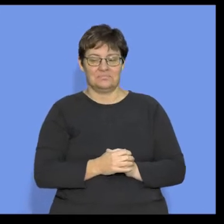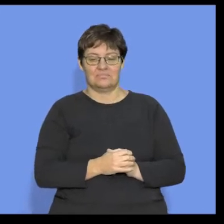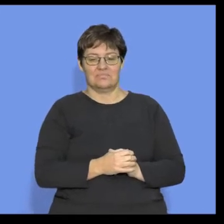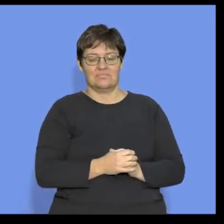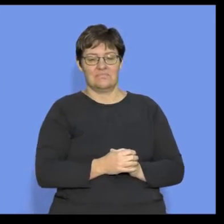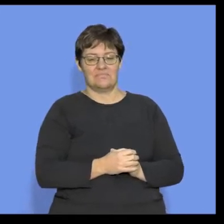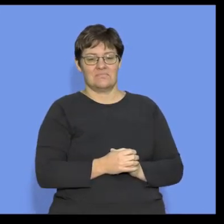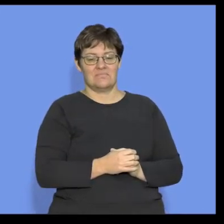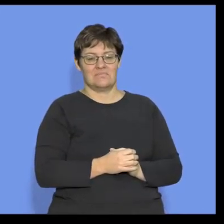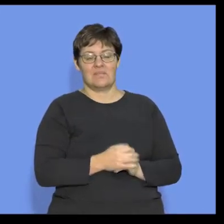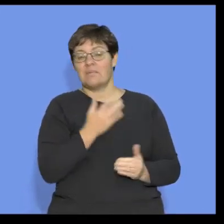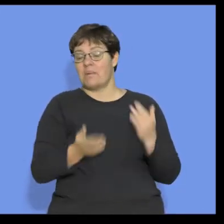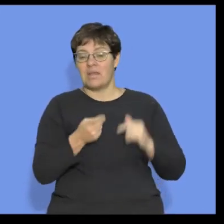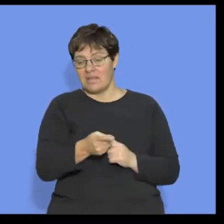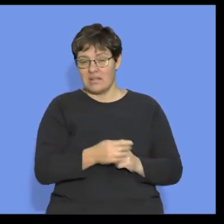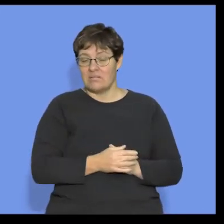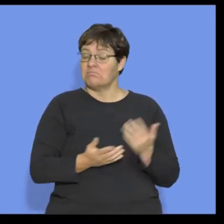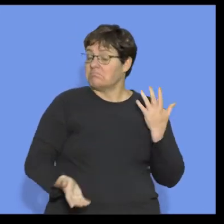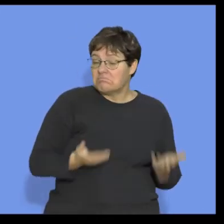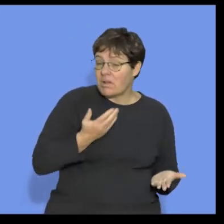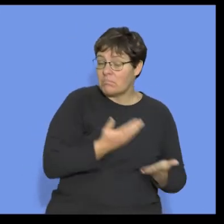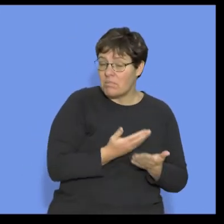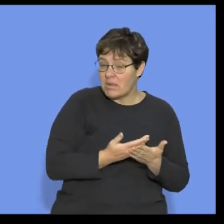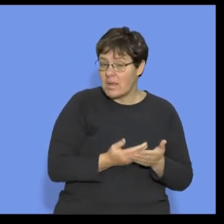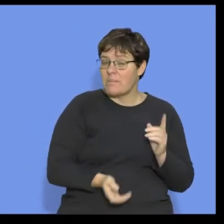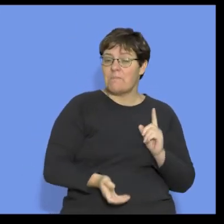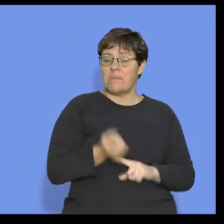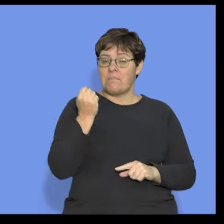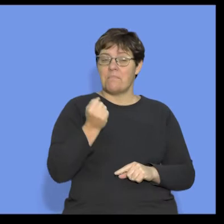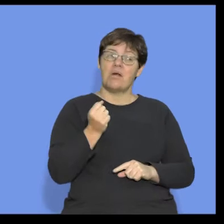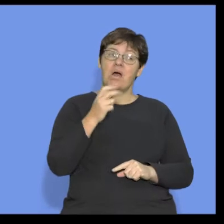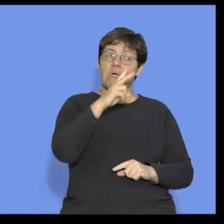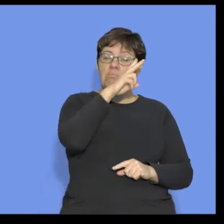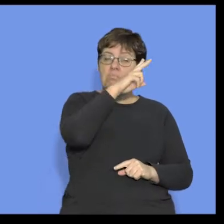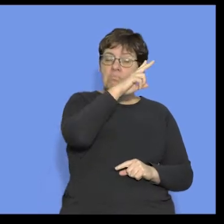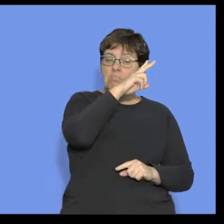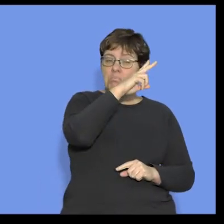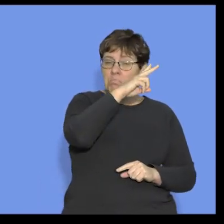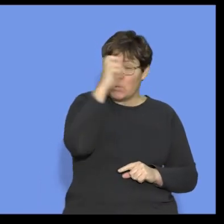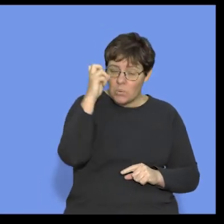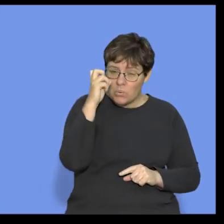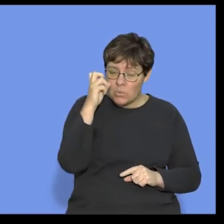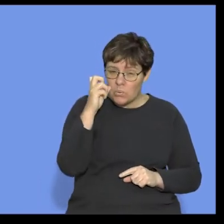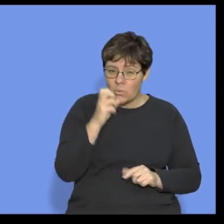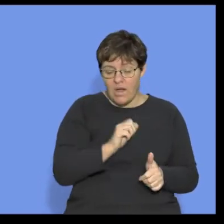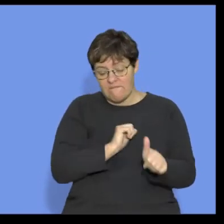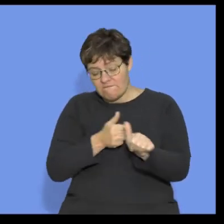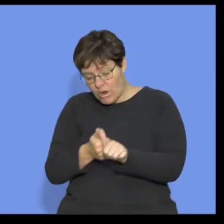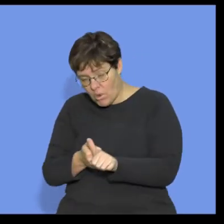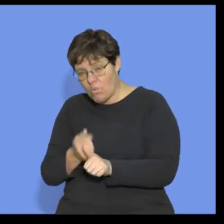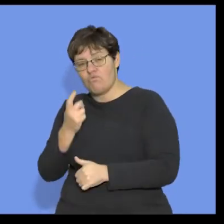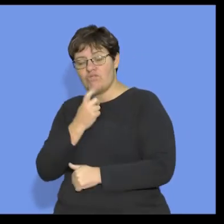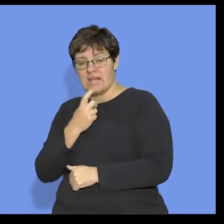Then the likelihood, probability of getting blue followed by